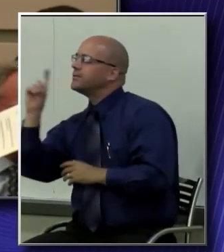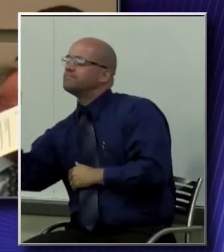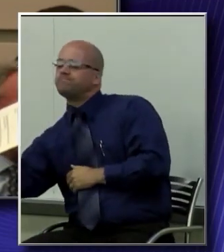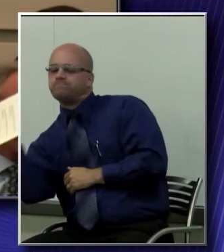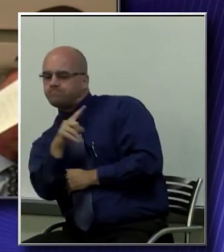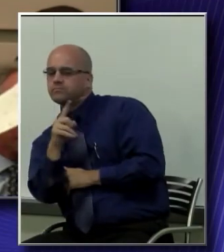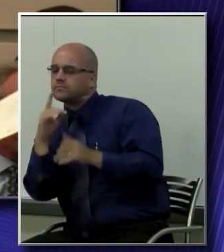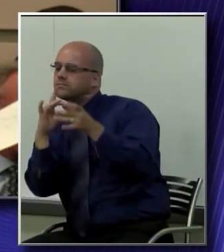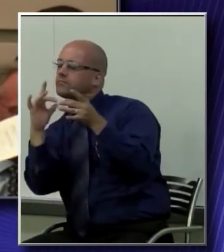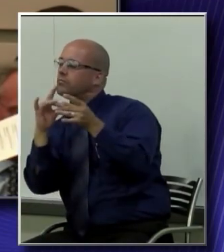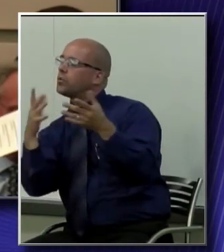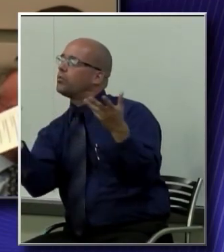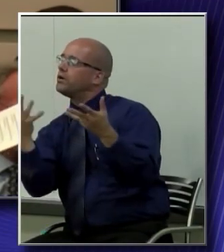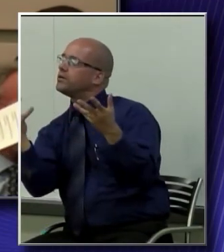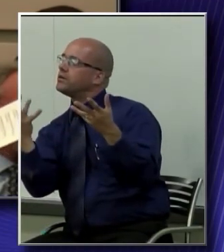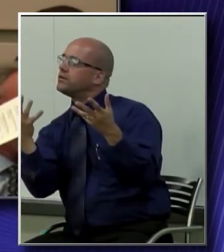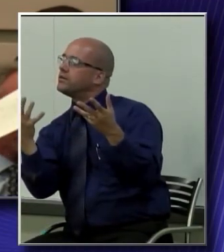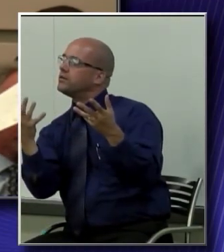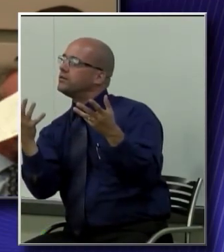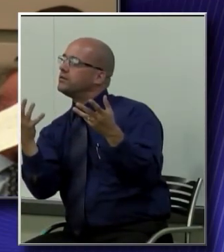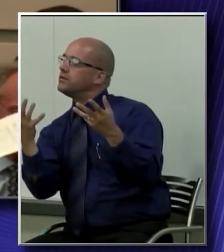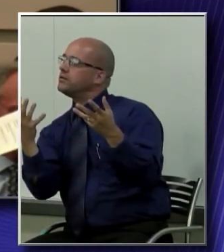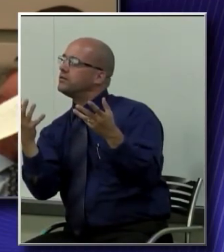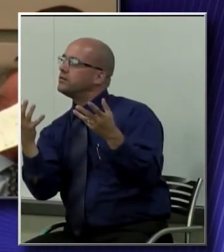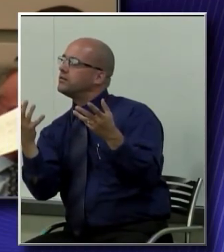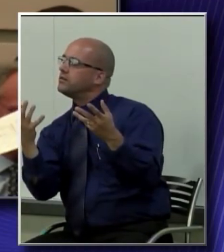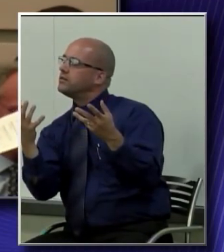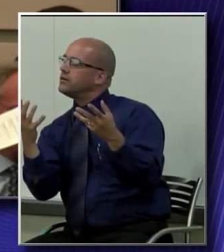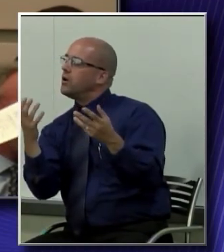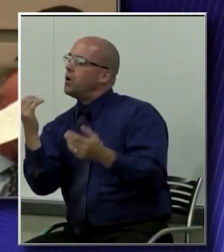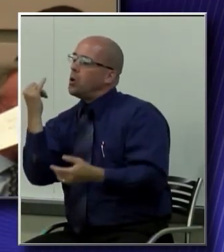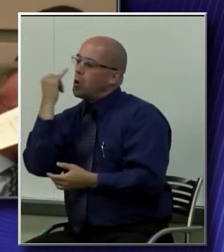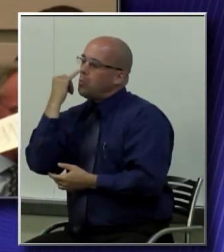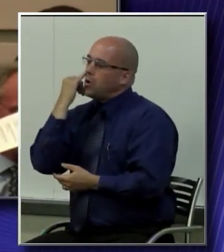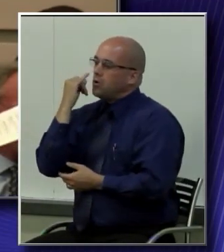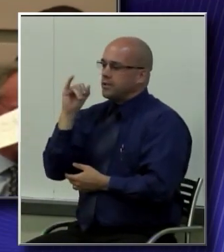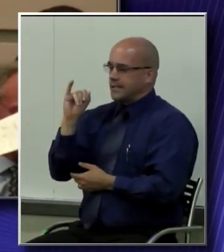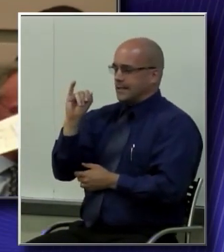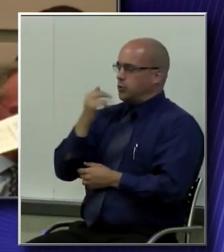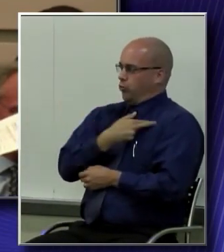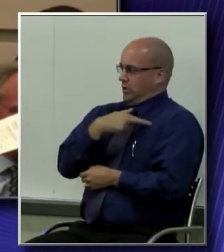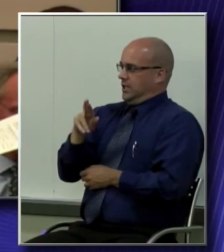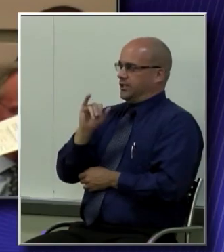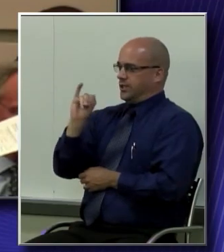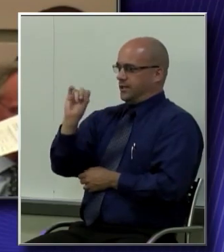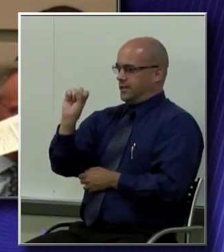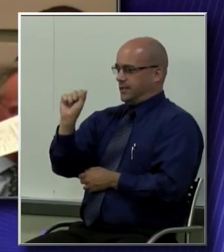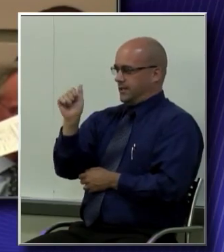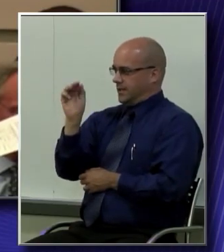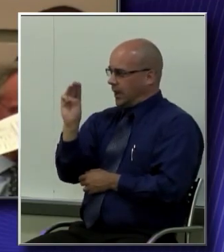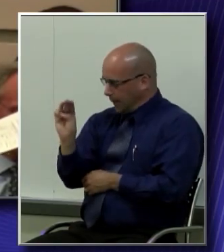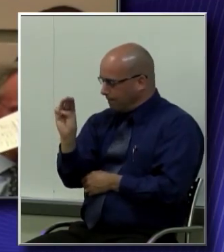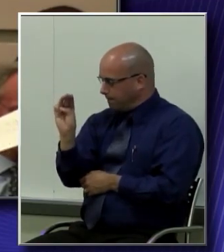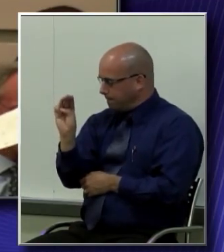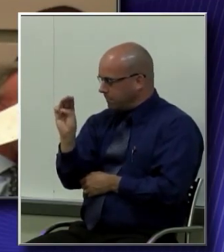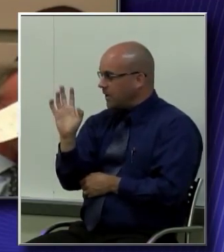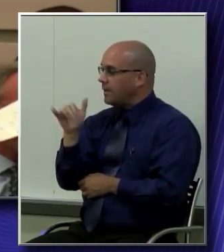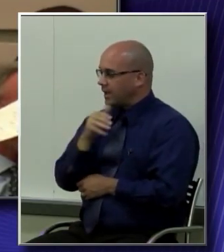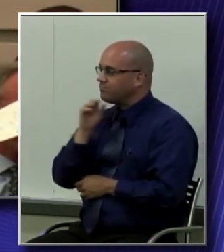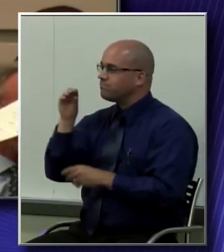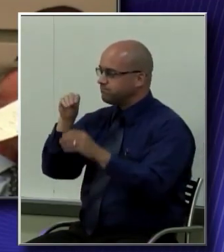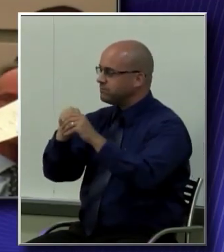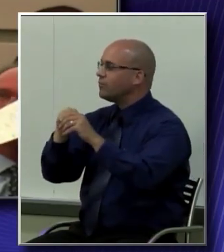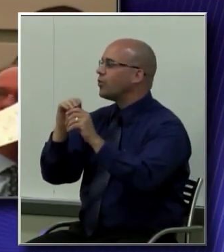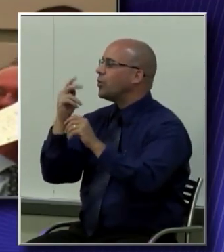all, would not Islamic and Arabic studies be considered an ivory tower pursuit? At